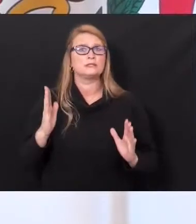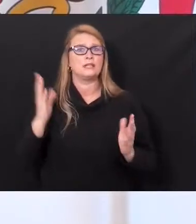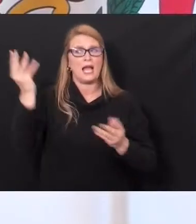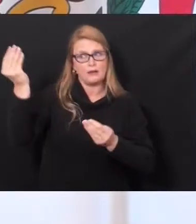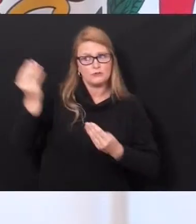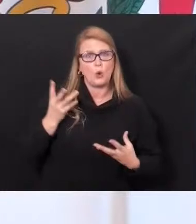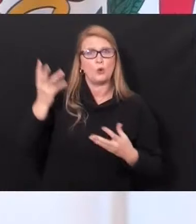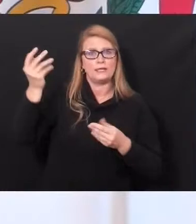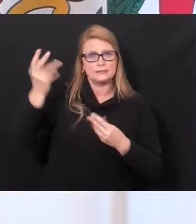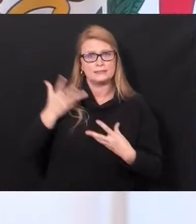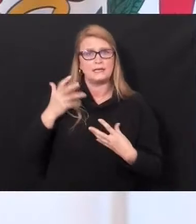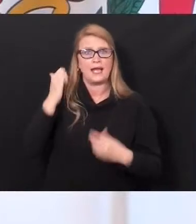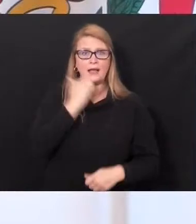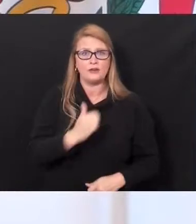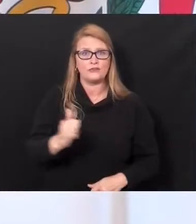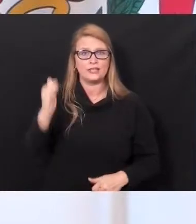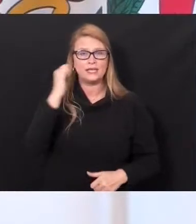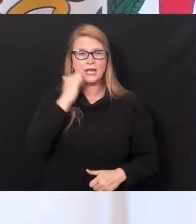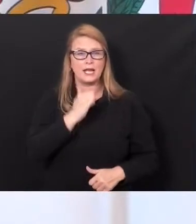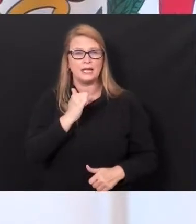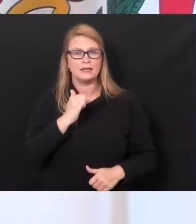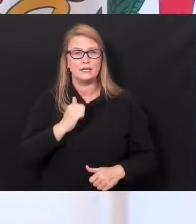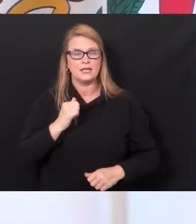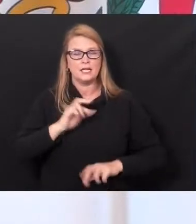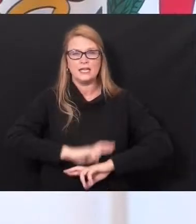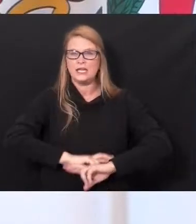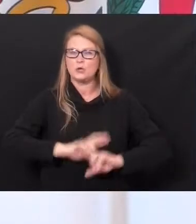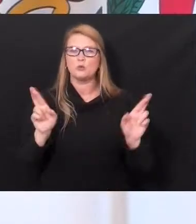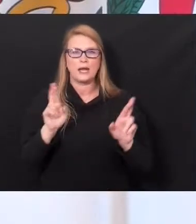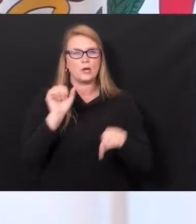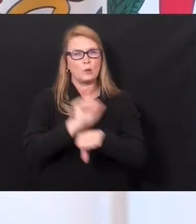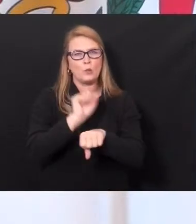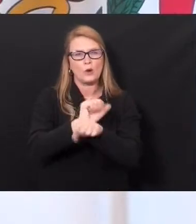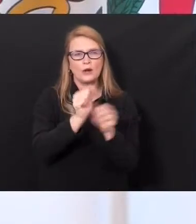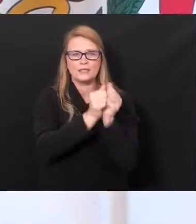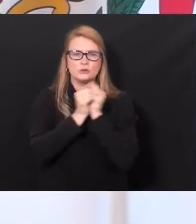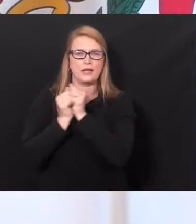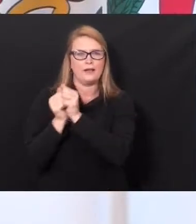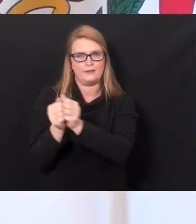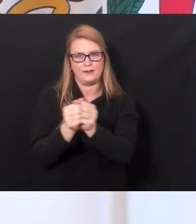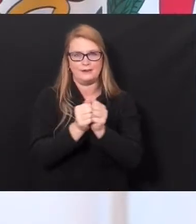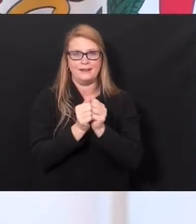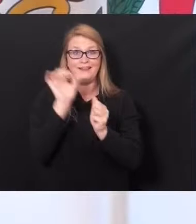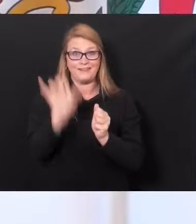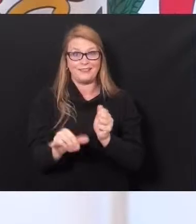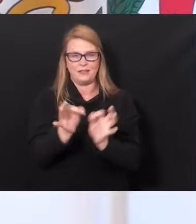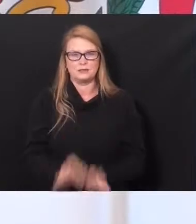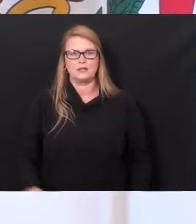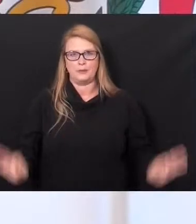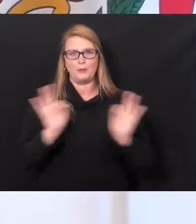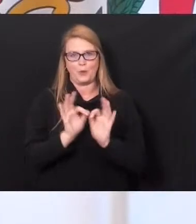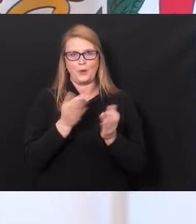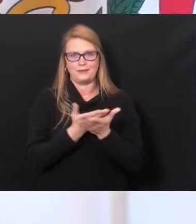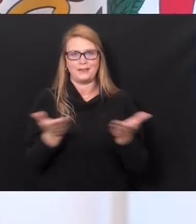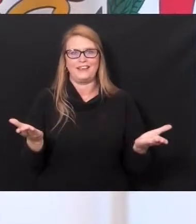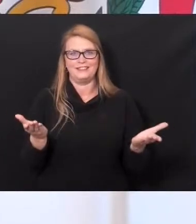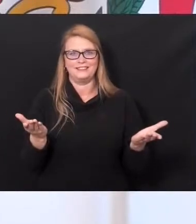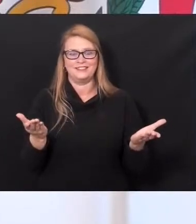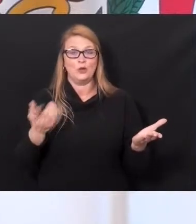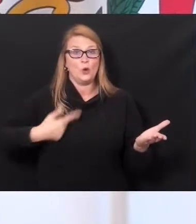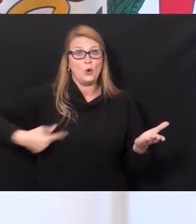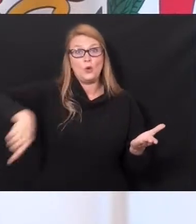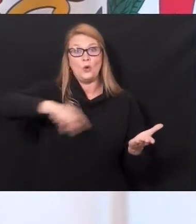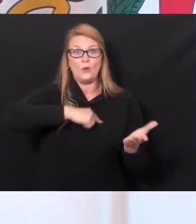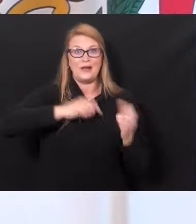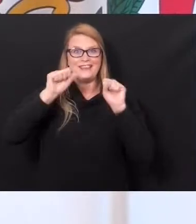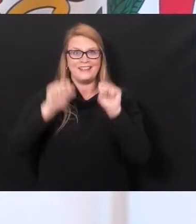every day. Dig in our heels and pull the rope together. That's the important stuff. Absolutely, we